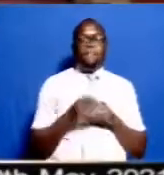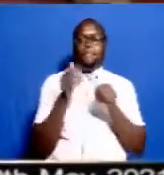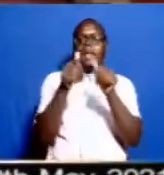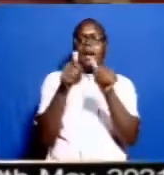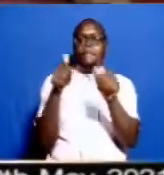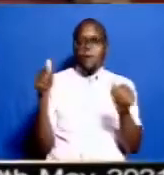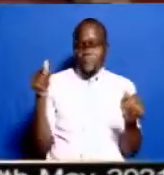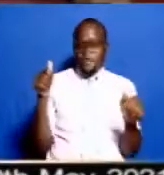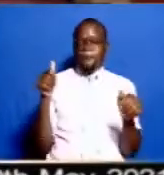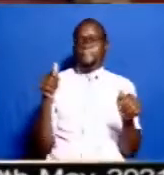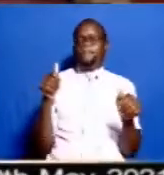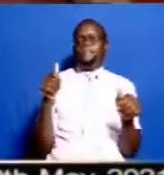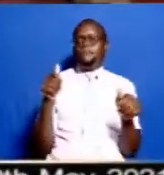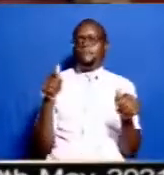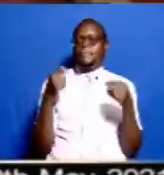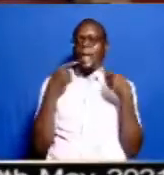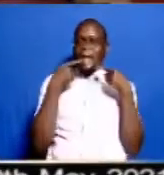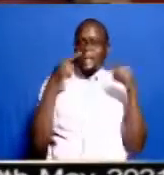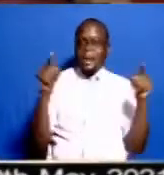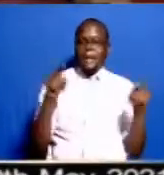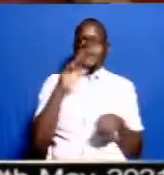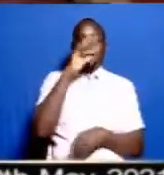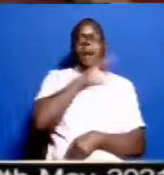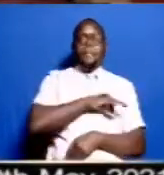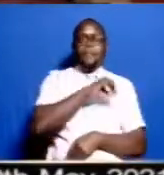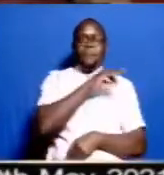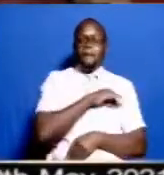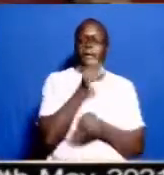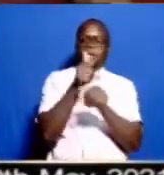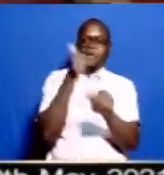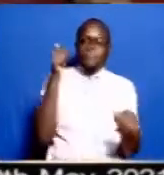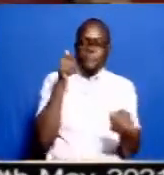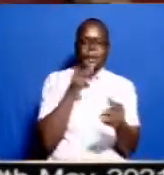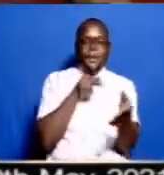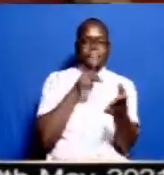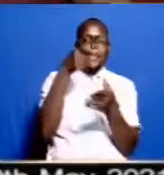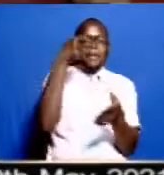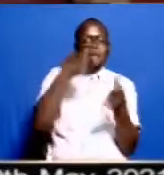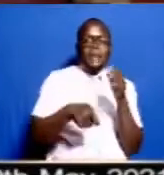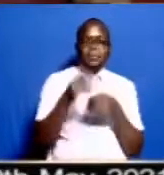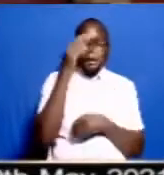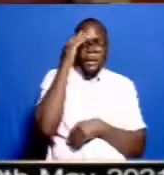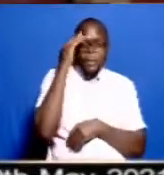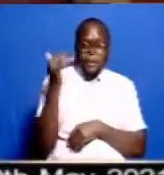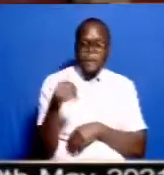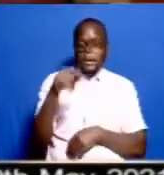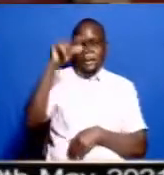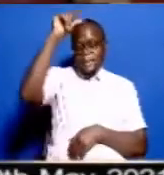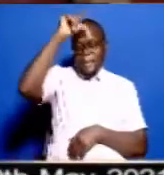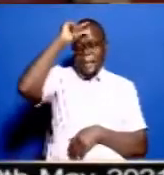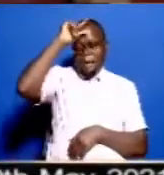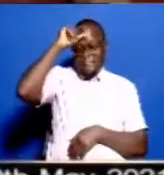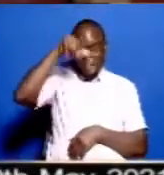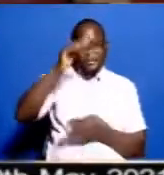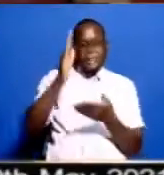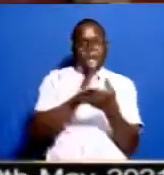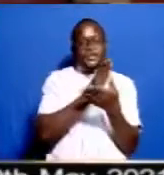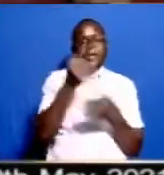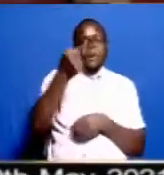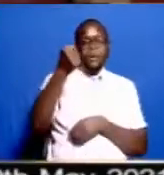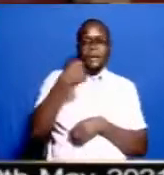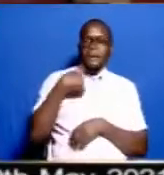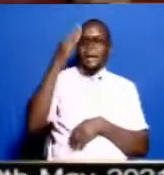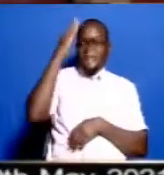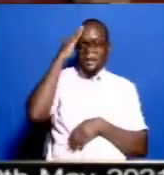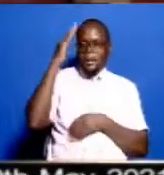avoid declaring a profit to avoid taxation because the government is a shareholder. The government knows